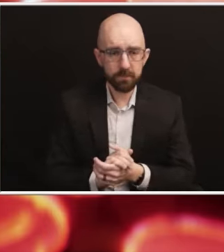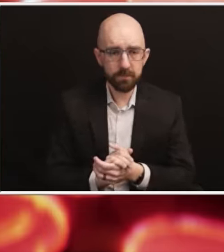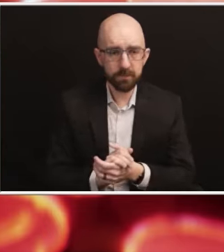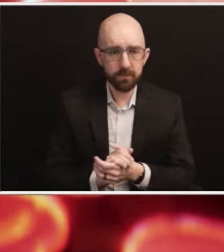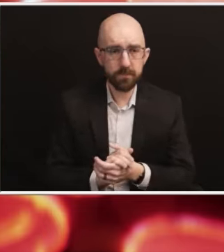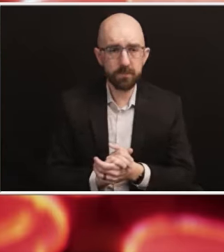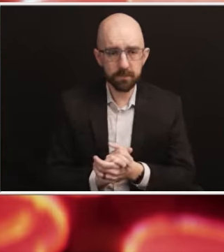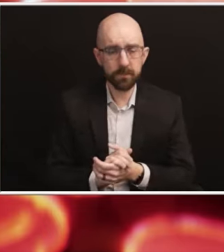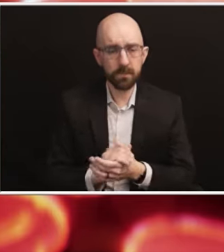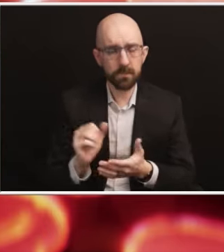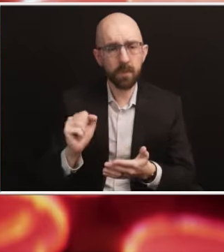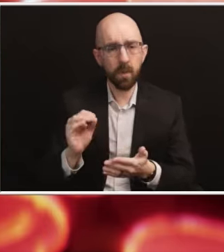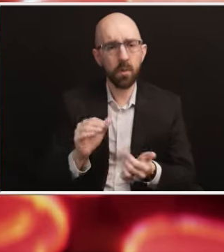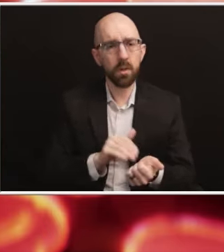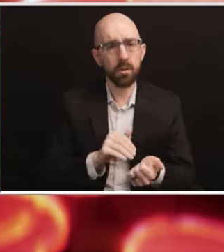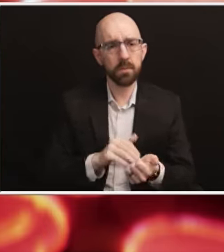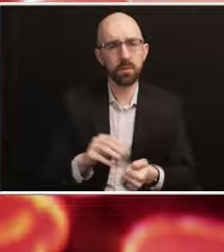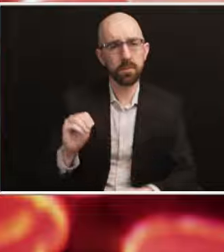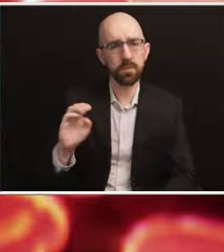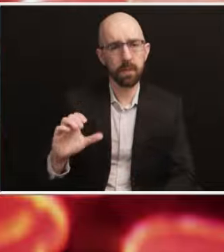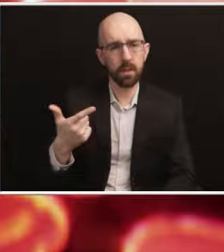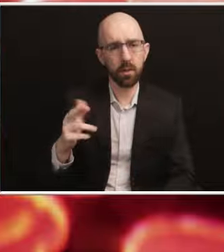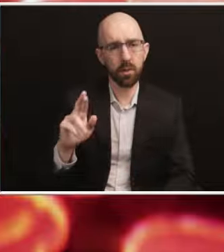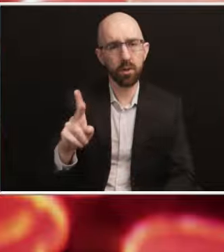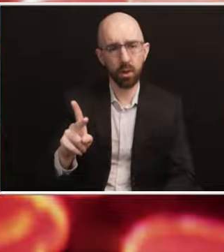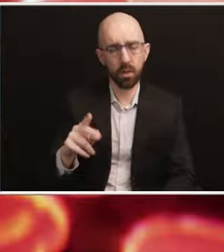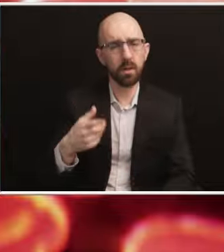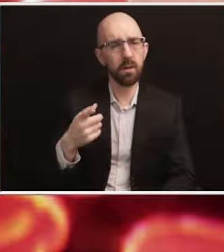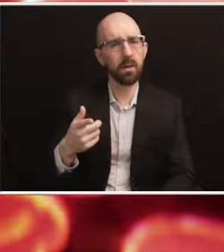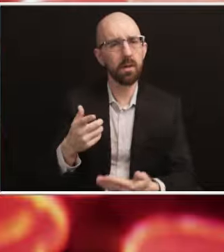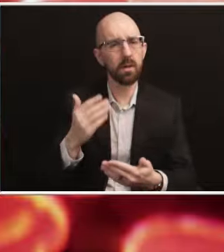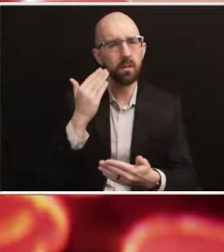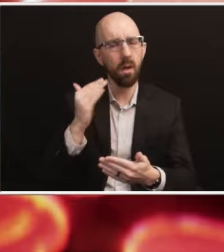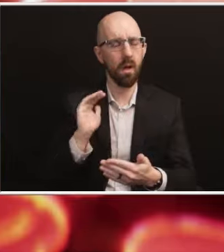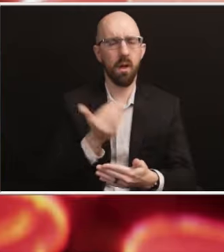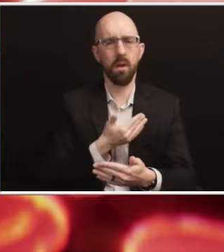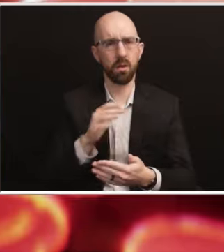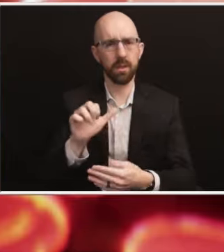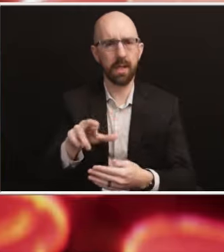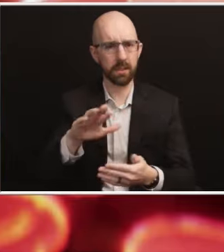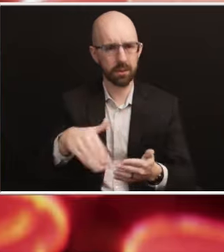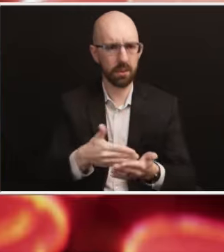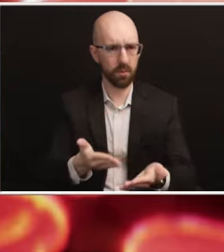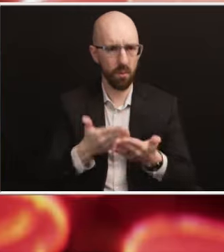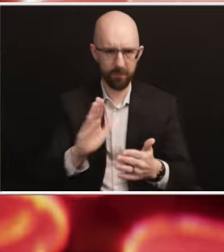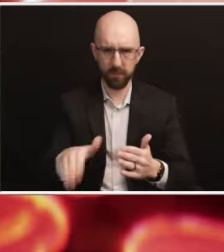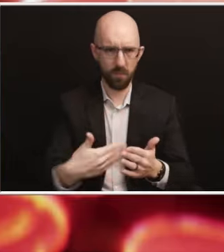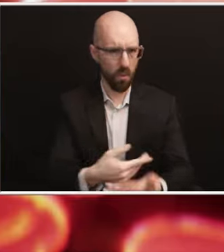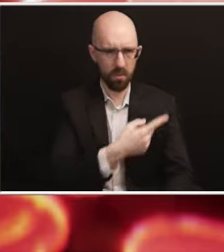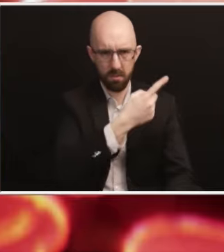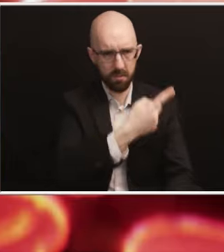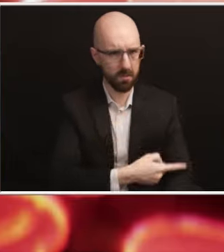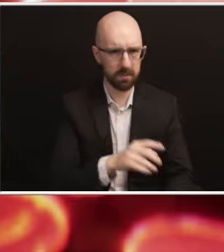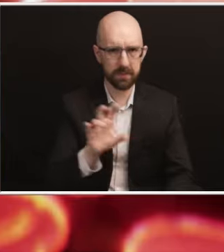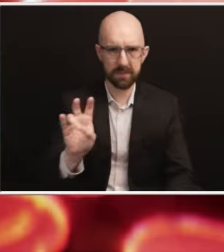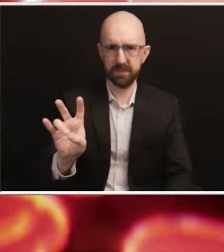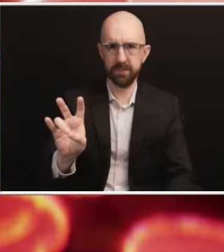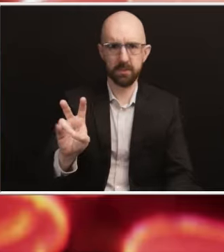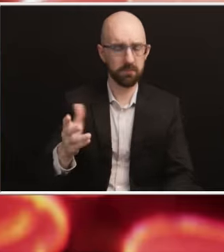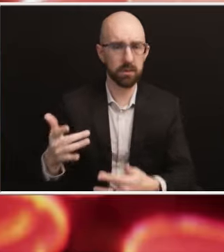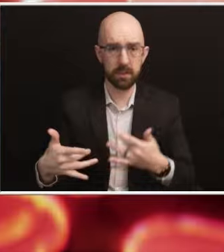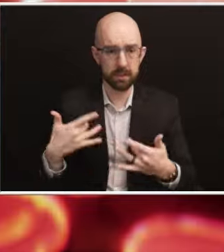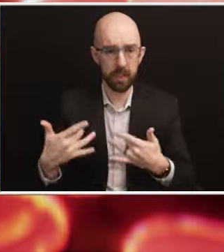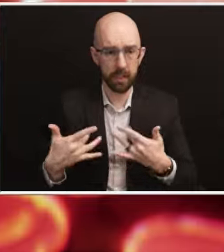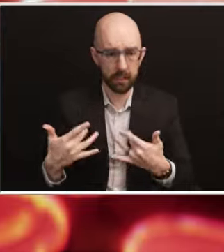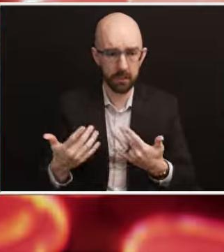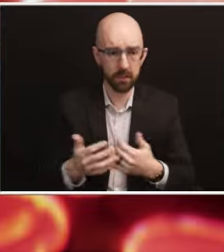so, Dr. McGurk, our cancer center offers all 7, which is pretty darn exciting. So how